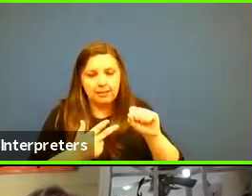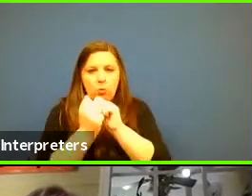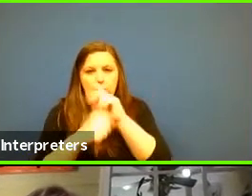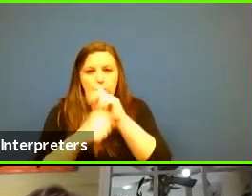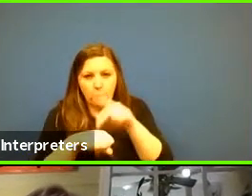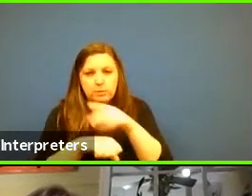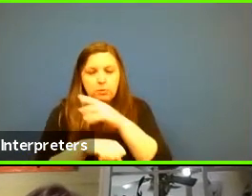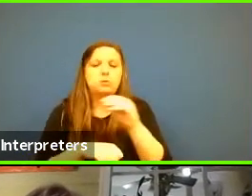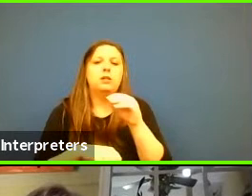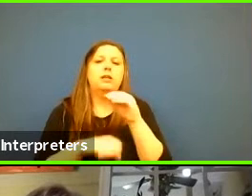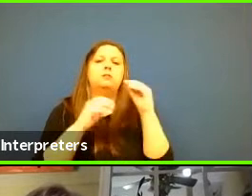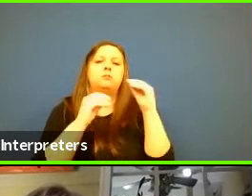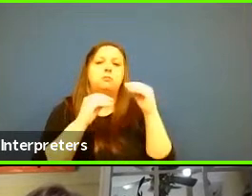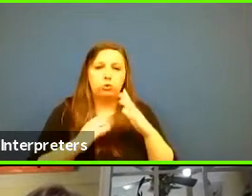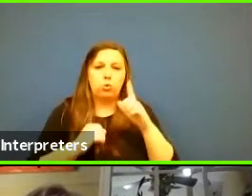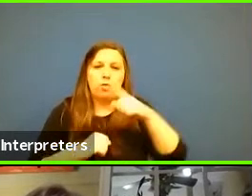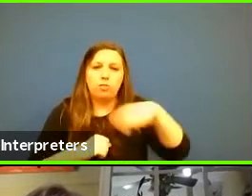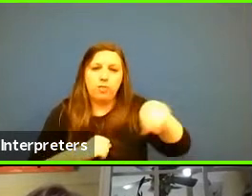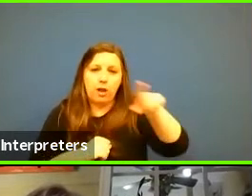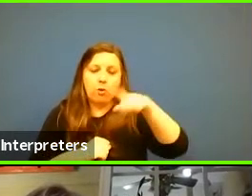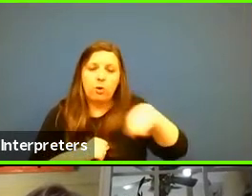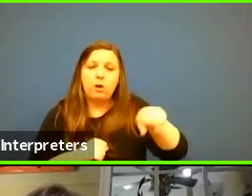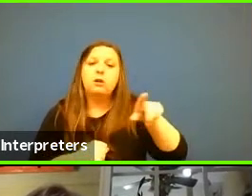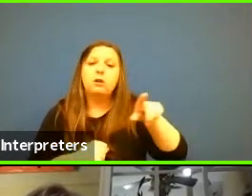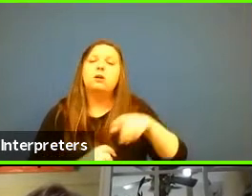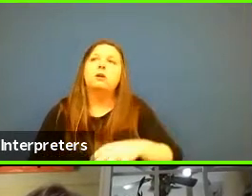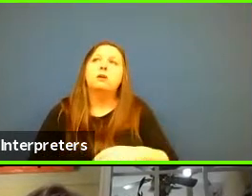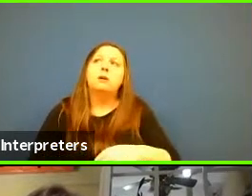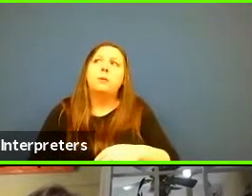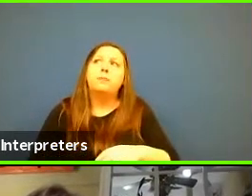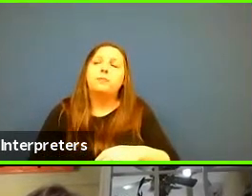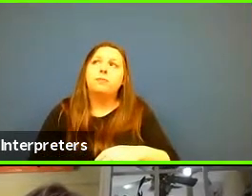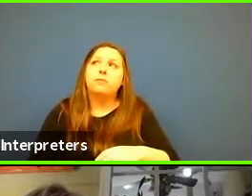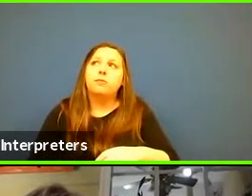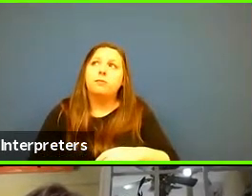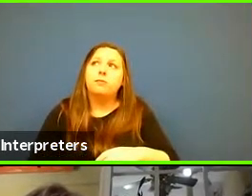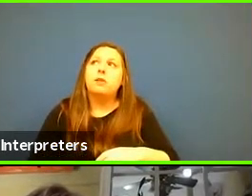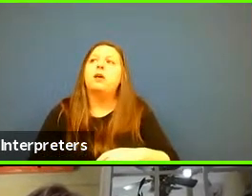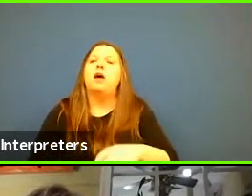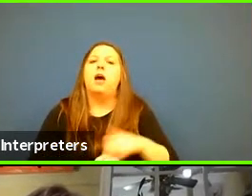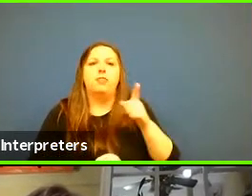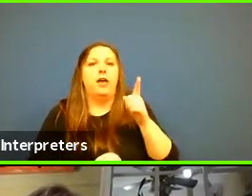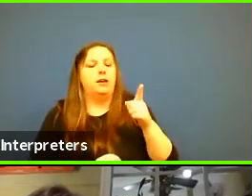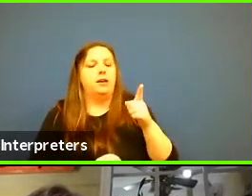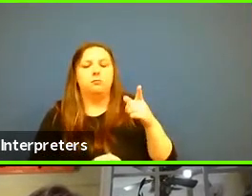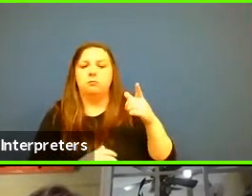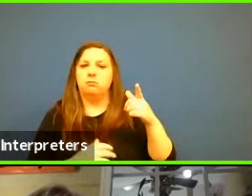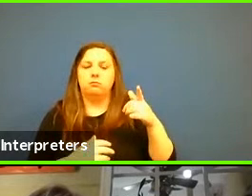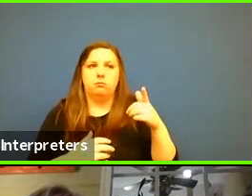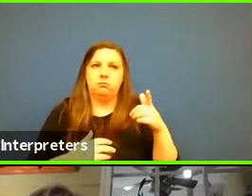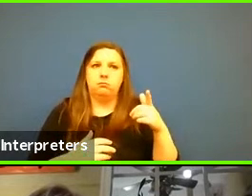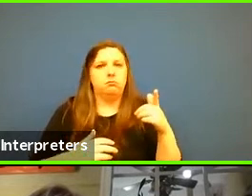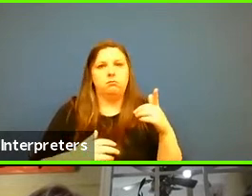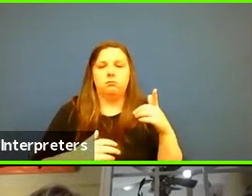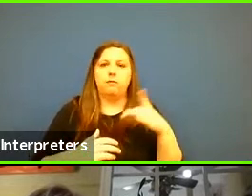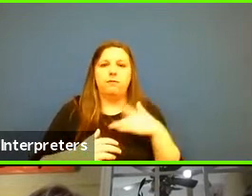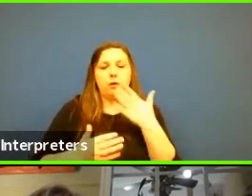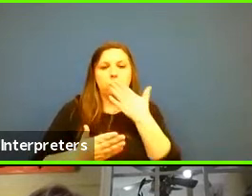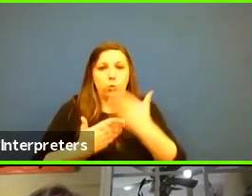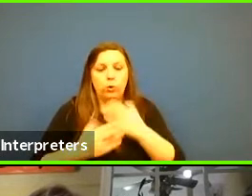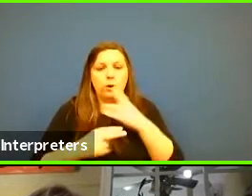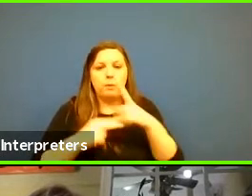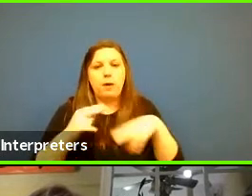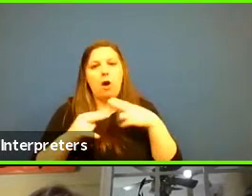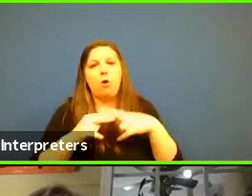teachers, and they were the dividers were very well received from those groups. And we have had actually